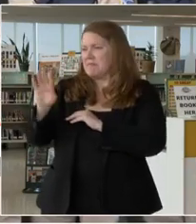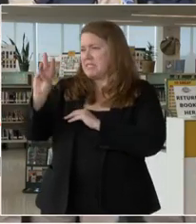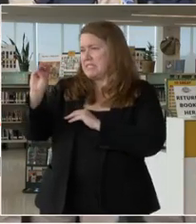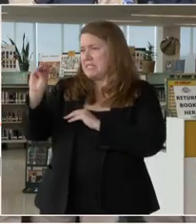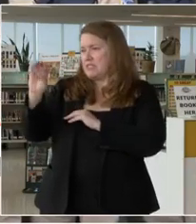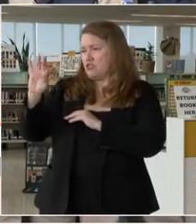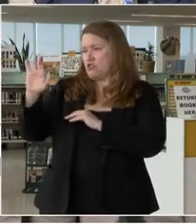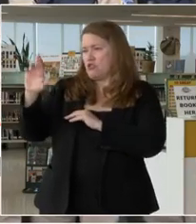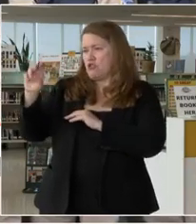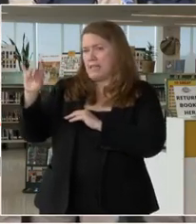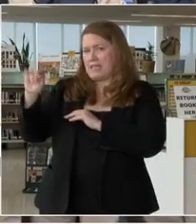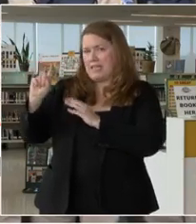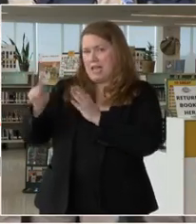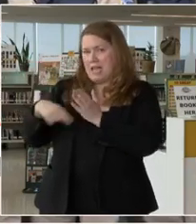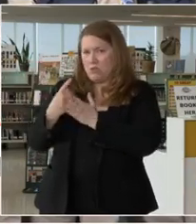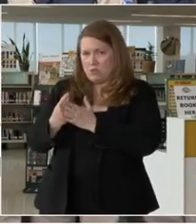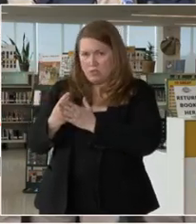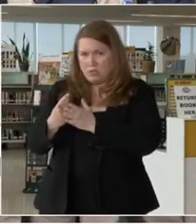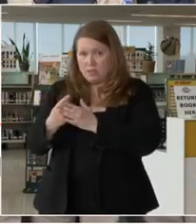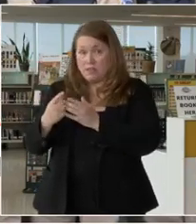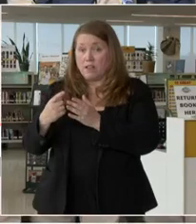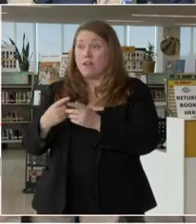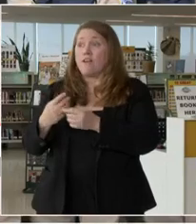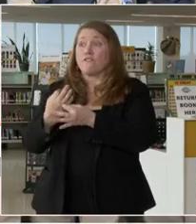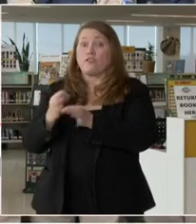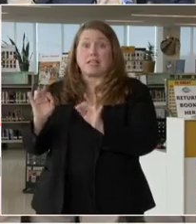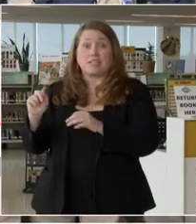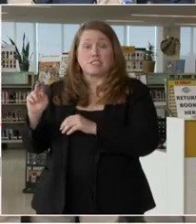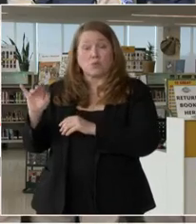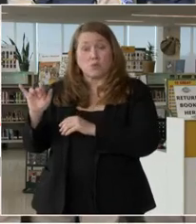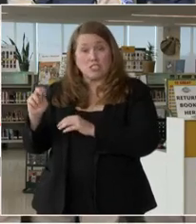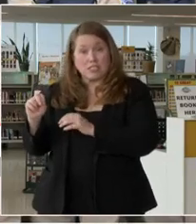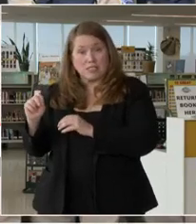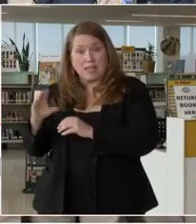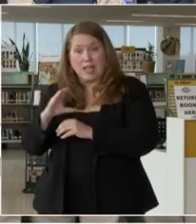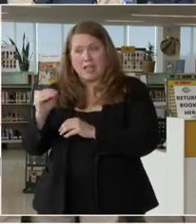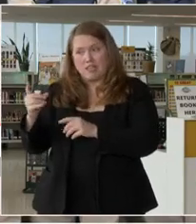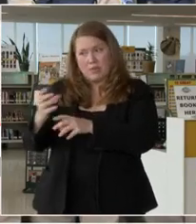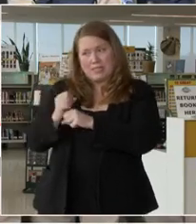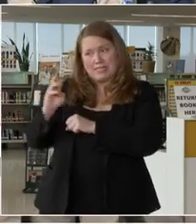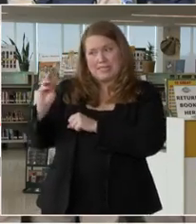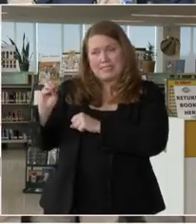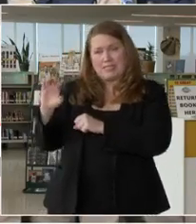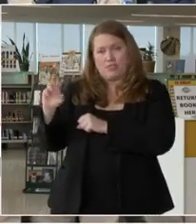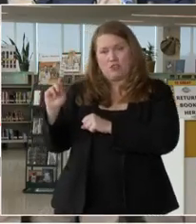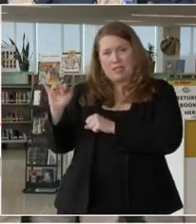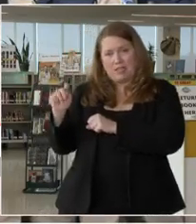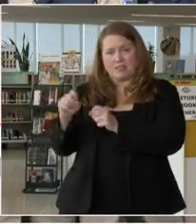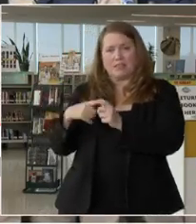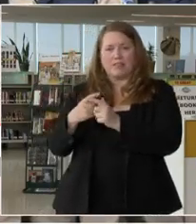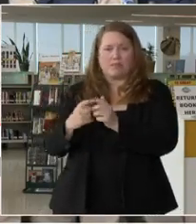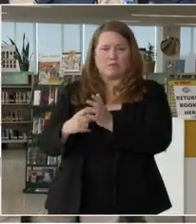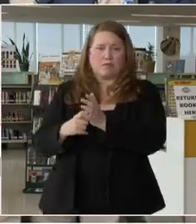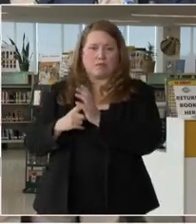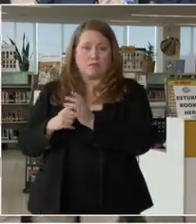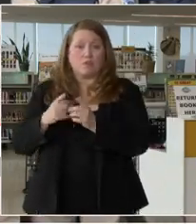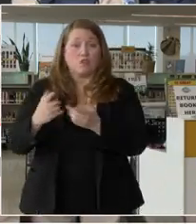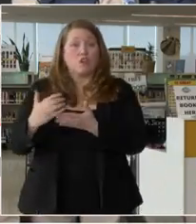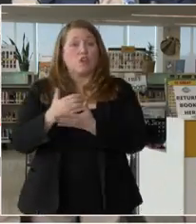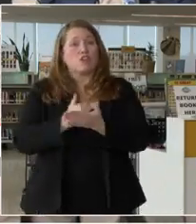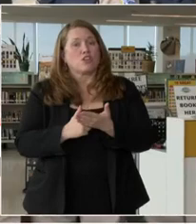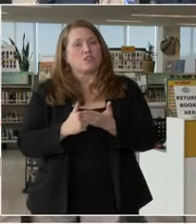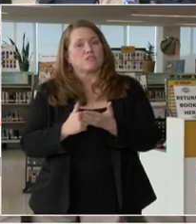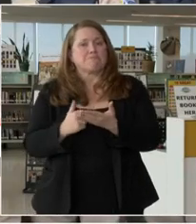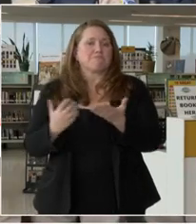are required. Yes, ma'am. So free tuition at UDC to get 60 credits while required. And at that time, you're earning a